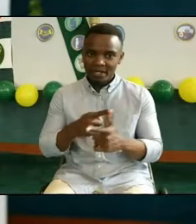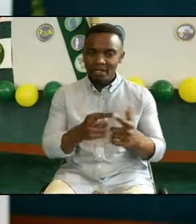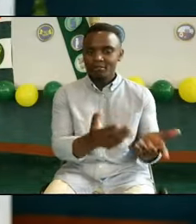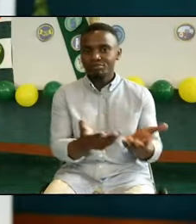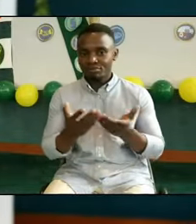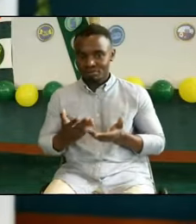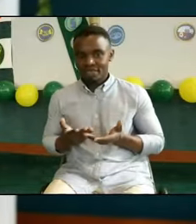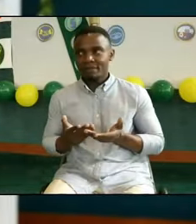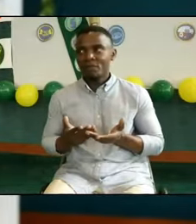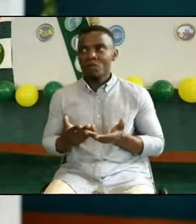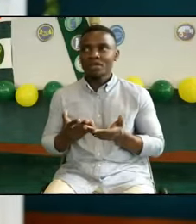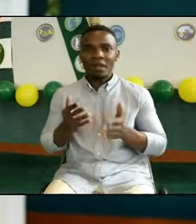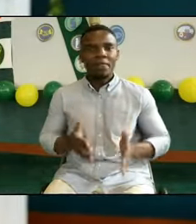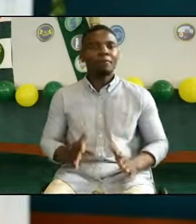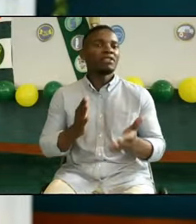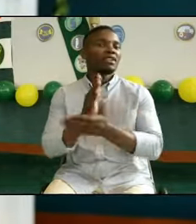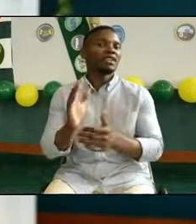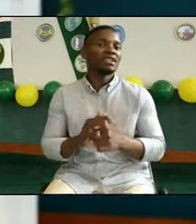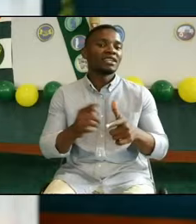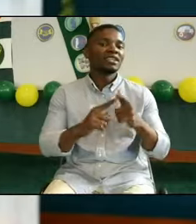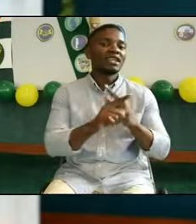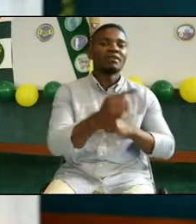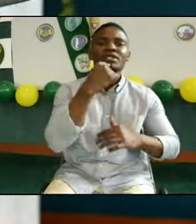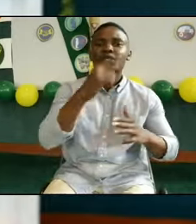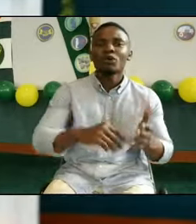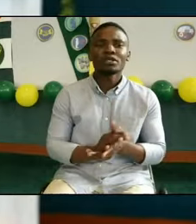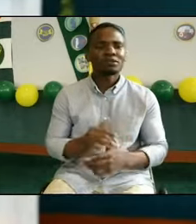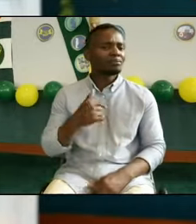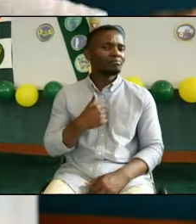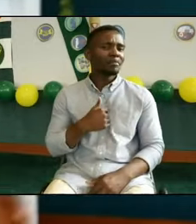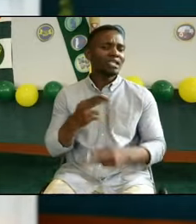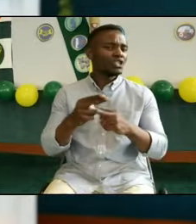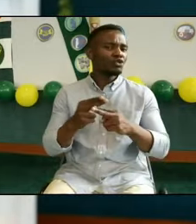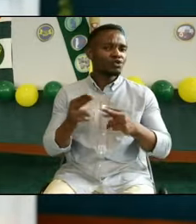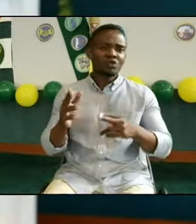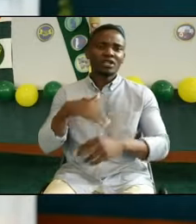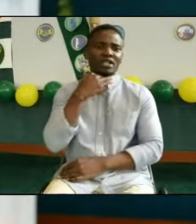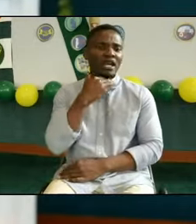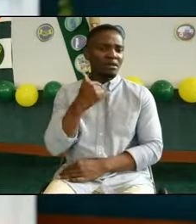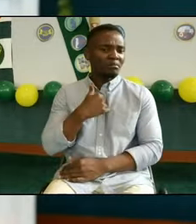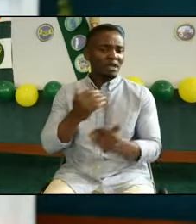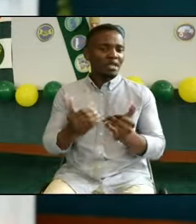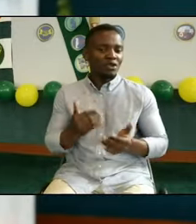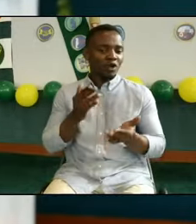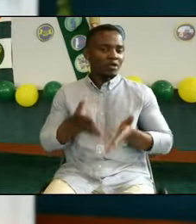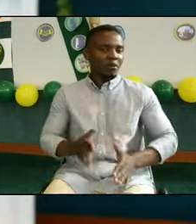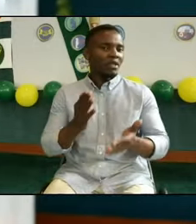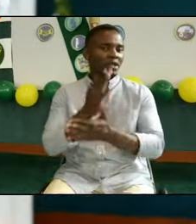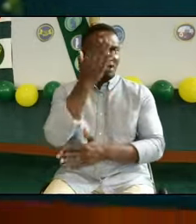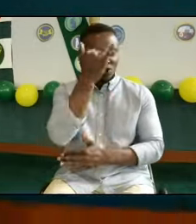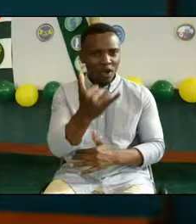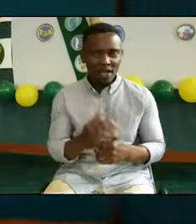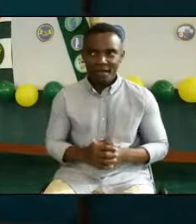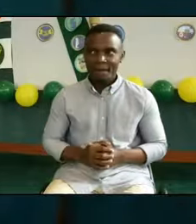young man made a very loose statement. He said, "I am about to die. What do I need a birthright for?" Some of us, that's what we have been doing. When